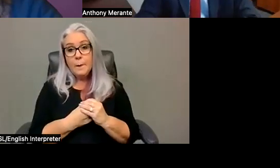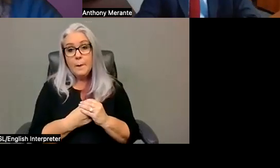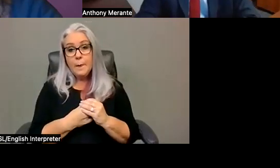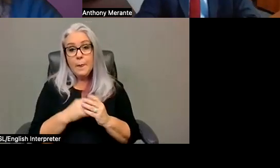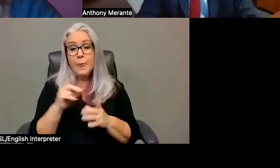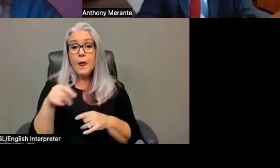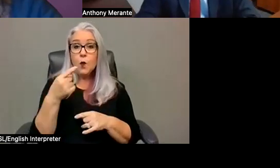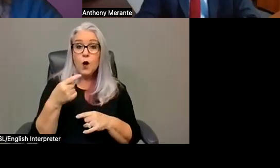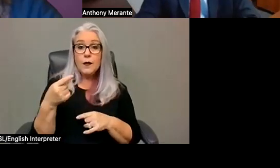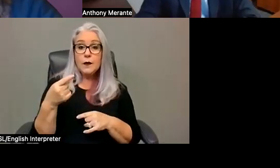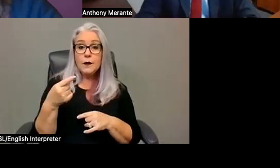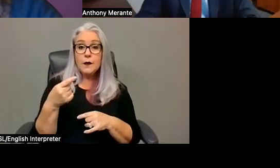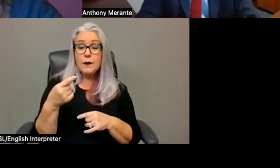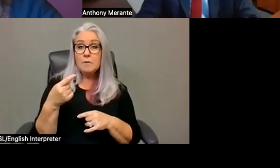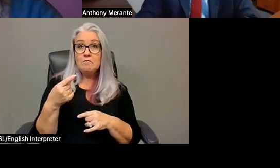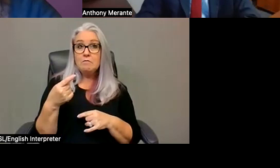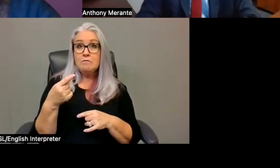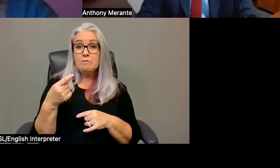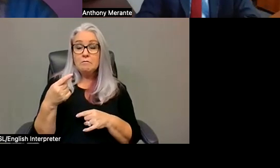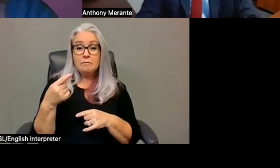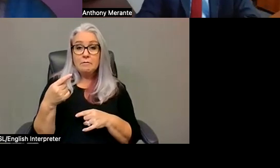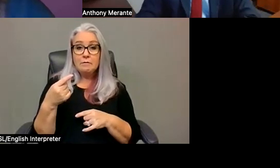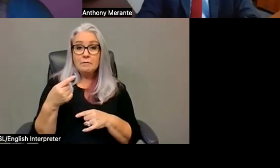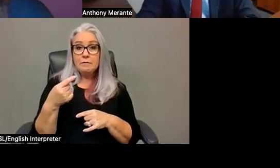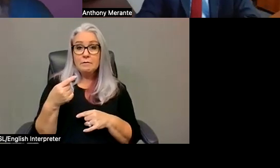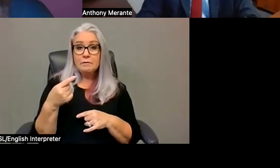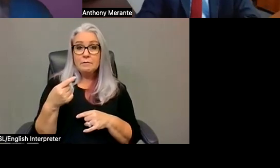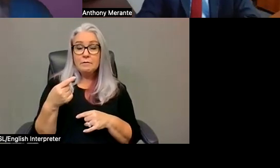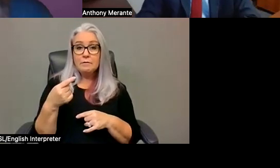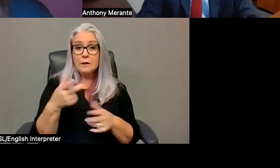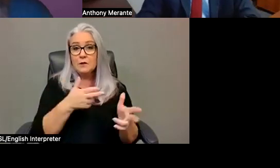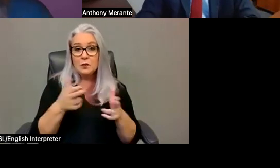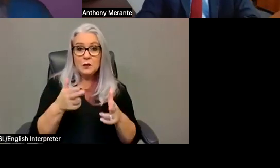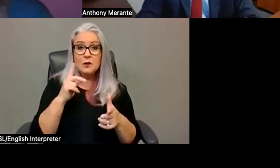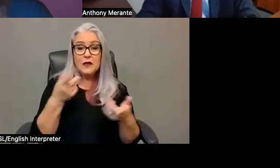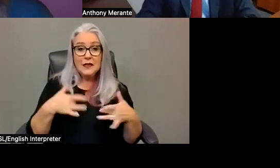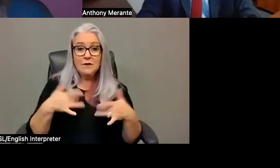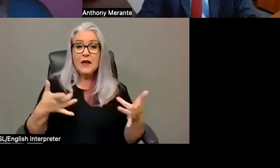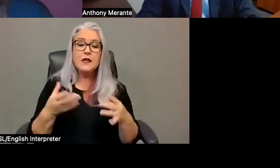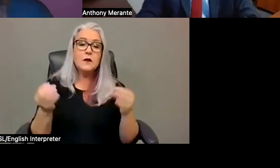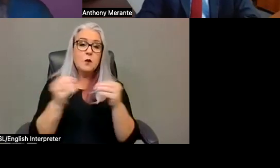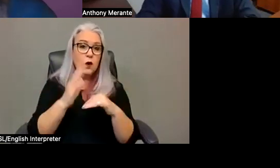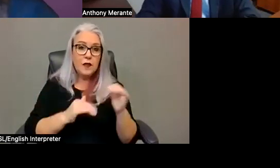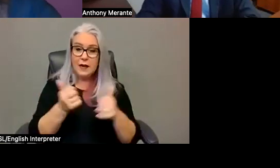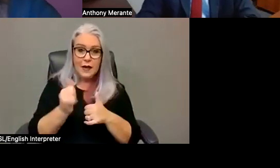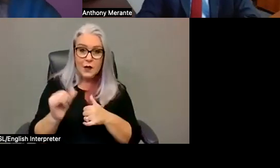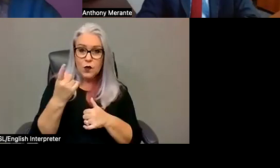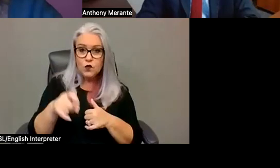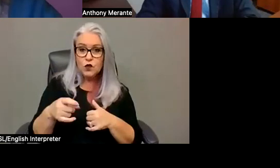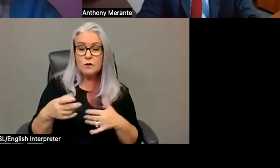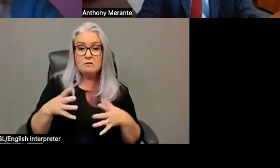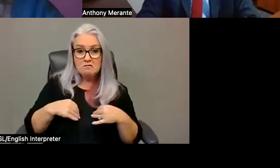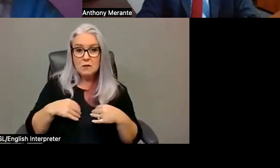obviously more than anyone should have to take. And statistically, yeah, when you talk about Yonkers,